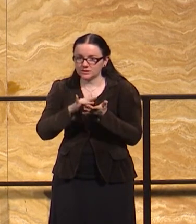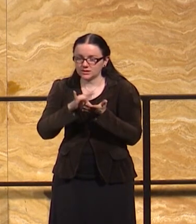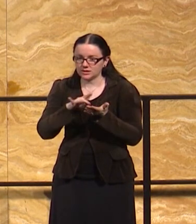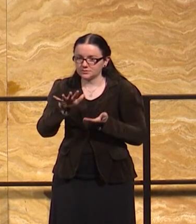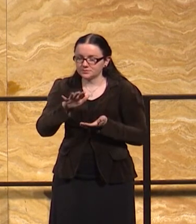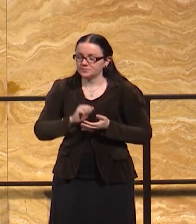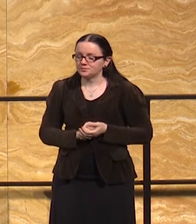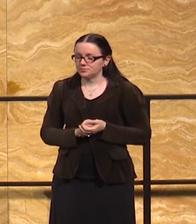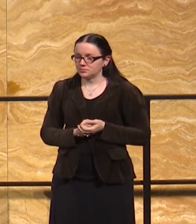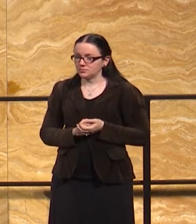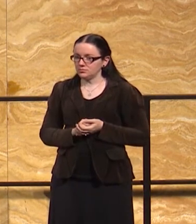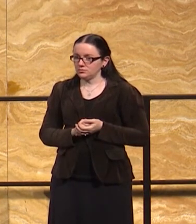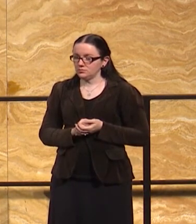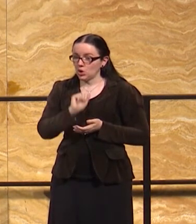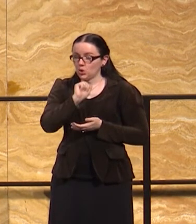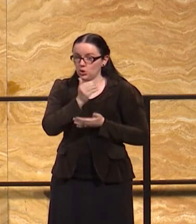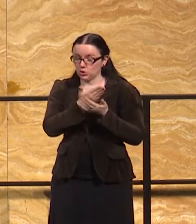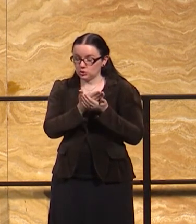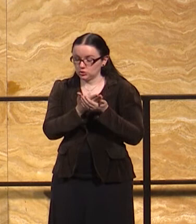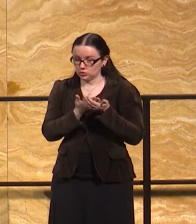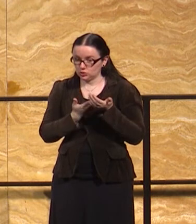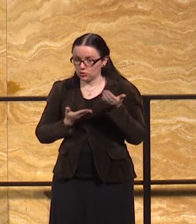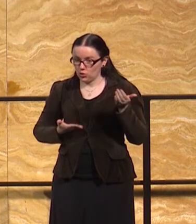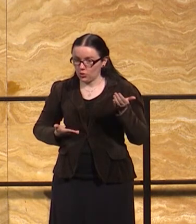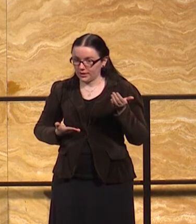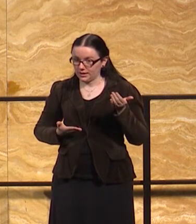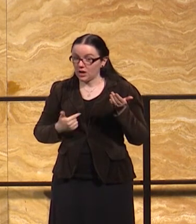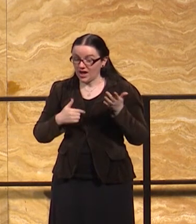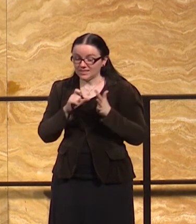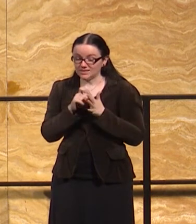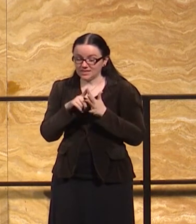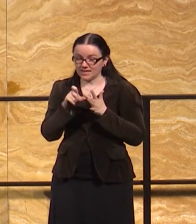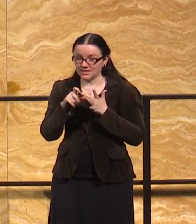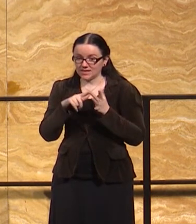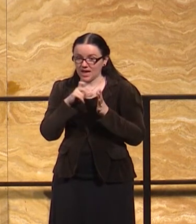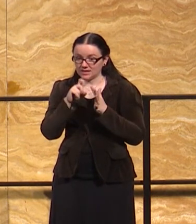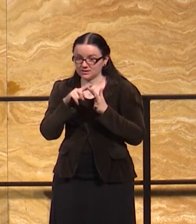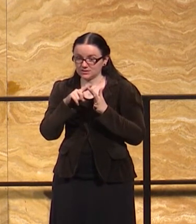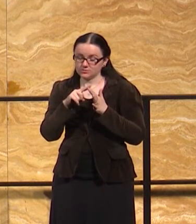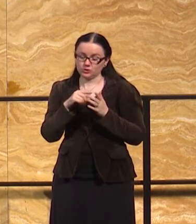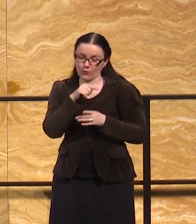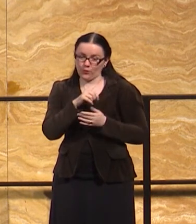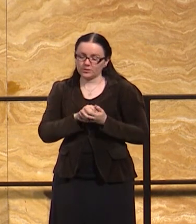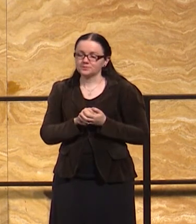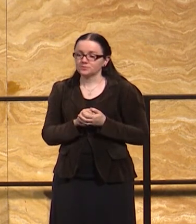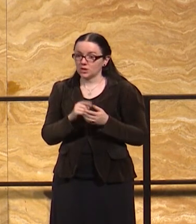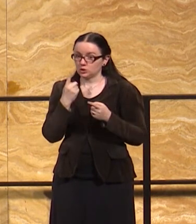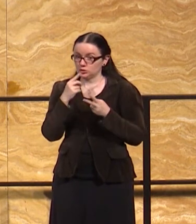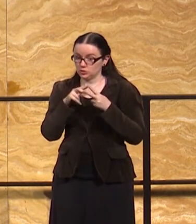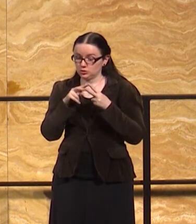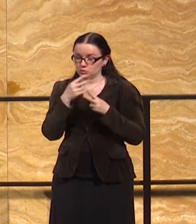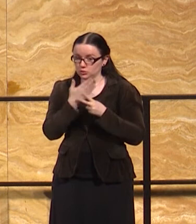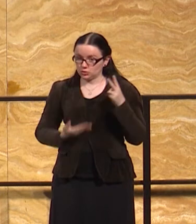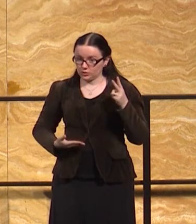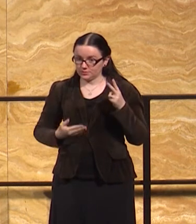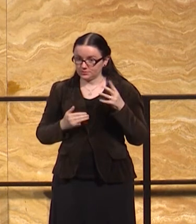This story, and that's how I wrote in the dedication to her, tell two stories. One, the failure of